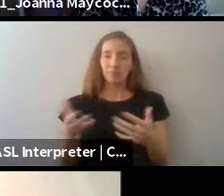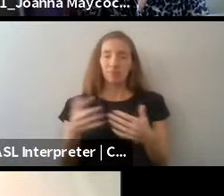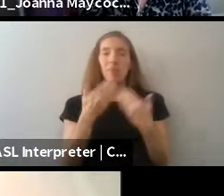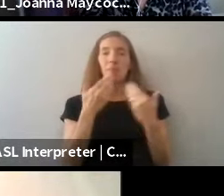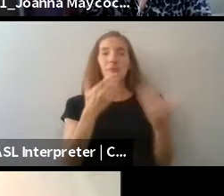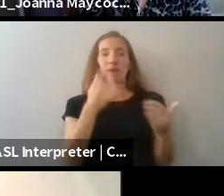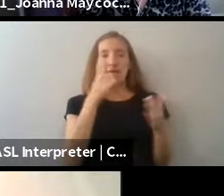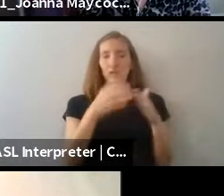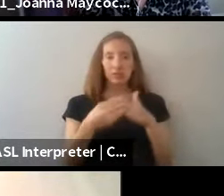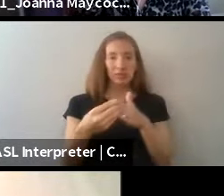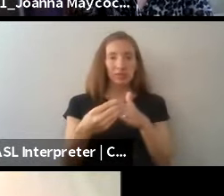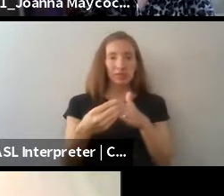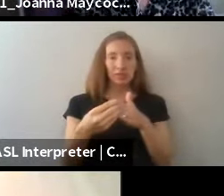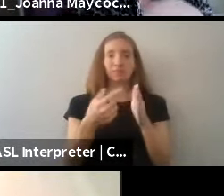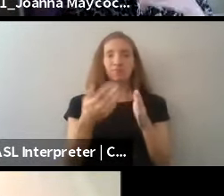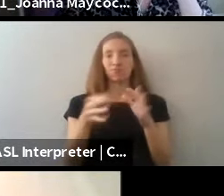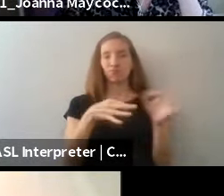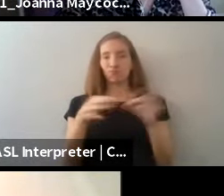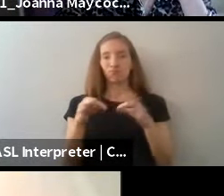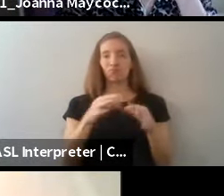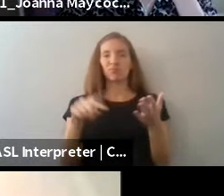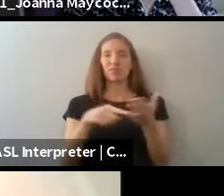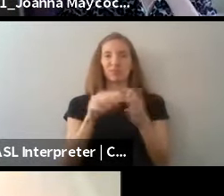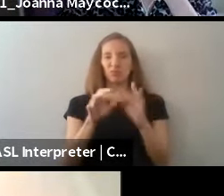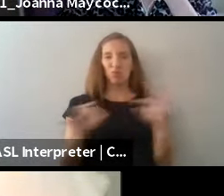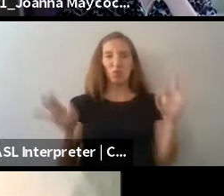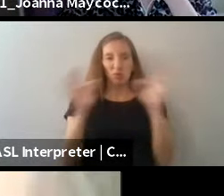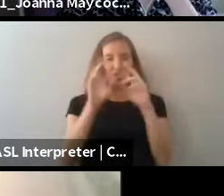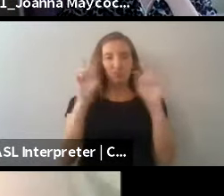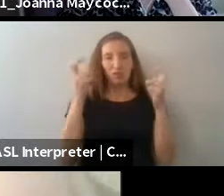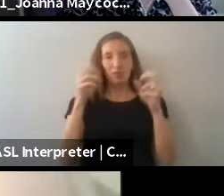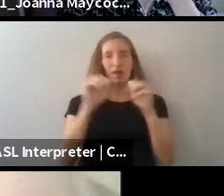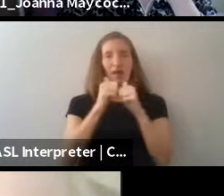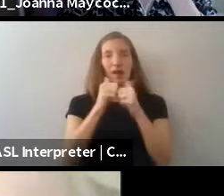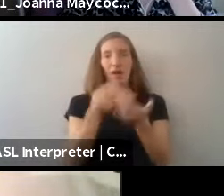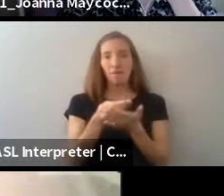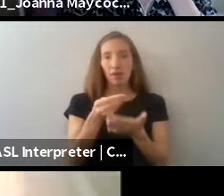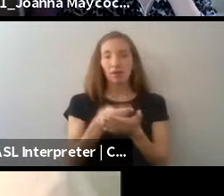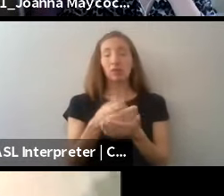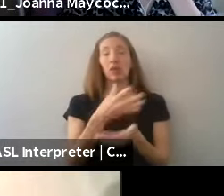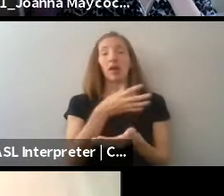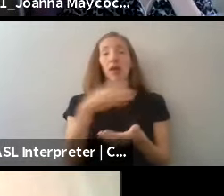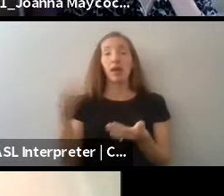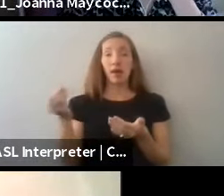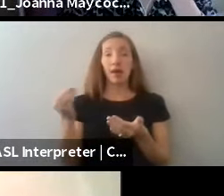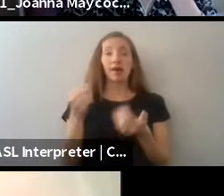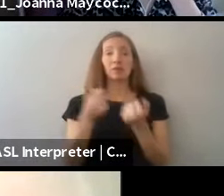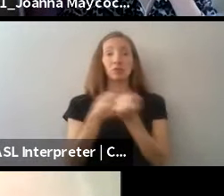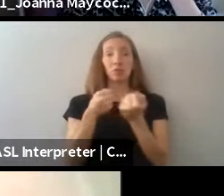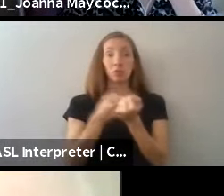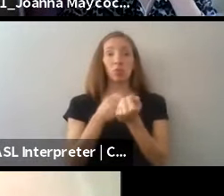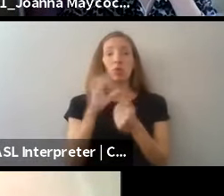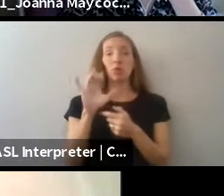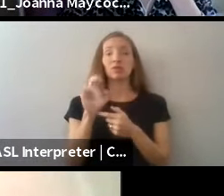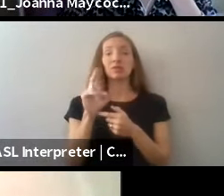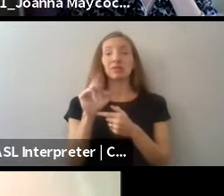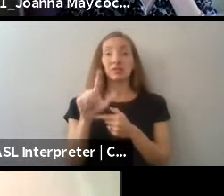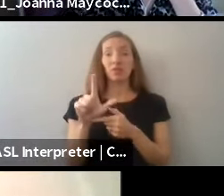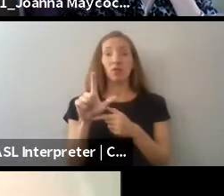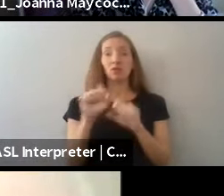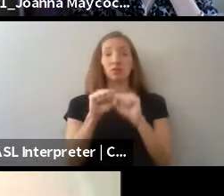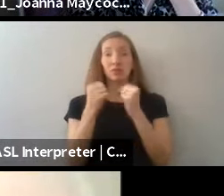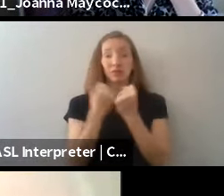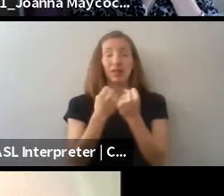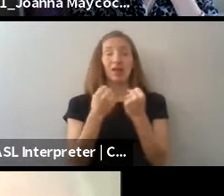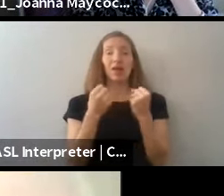guiding us through this crucial topic of how funding as well as supporting civil society within the